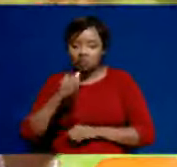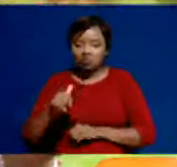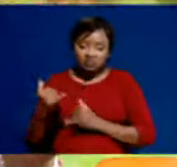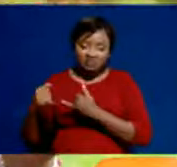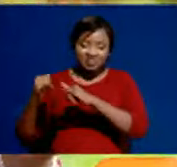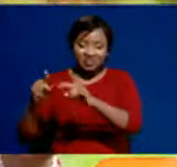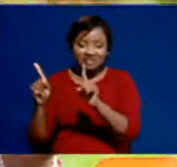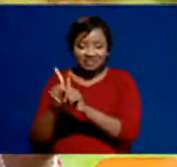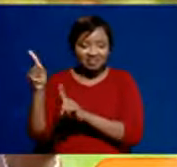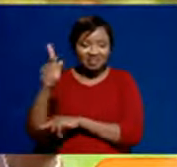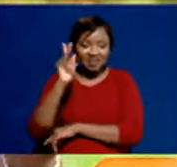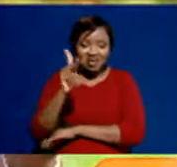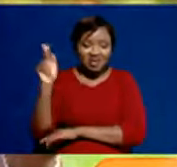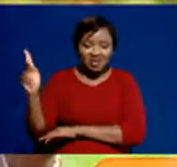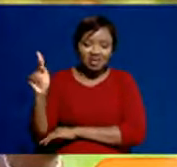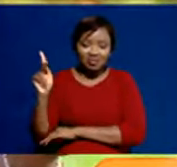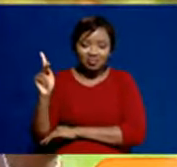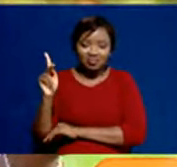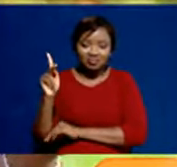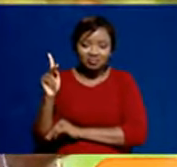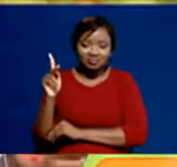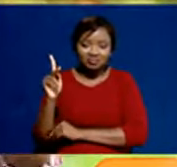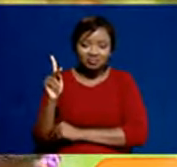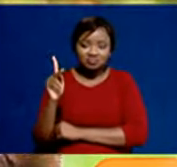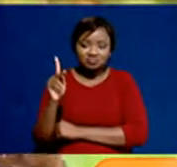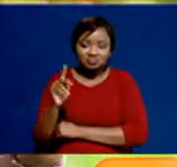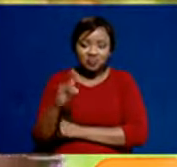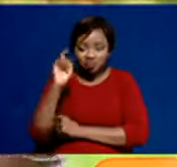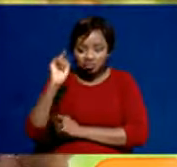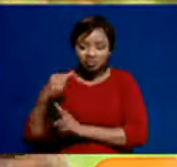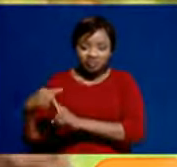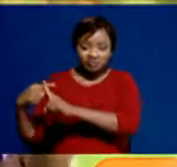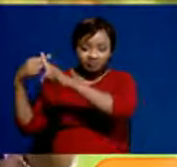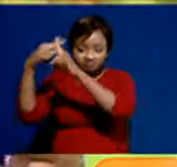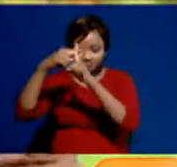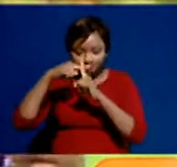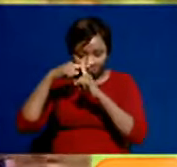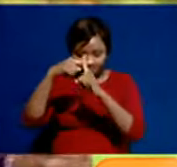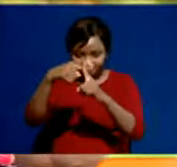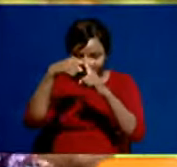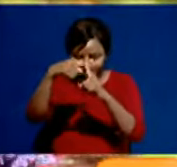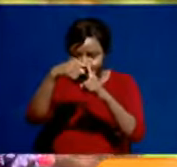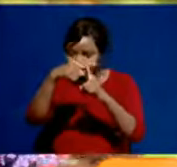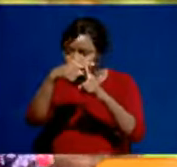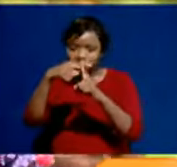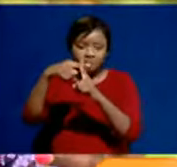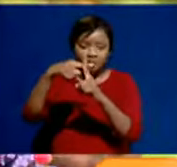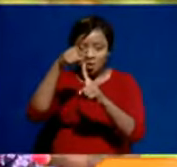it, isn't it? Yes. You must check who will afford this housing.